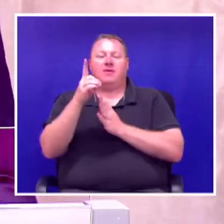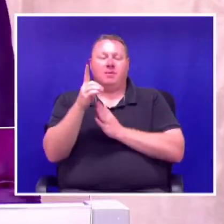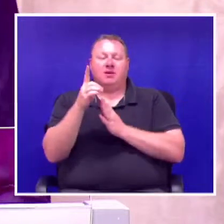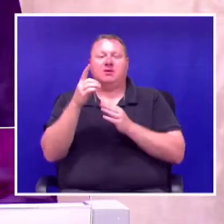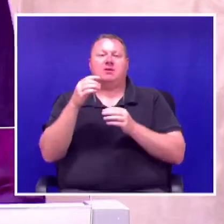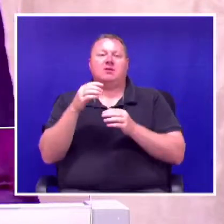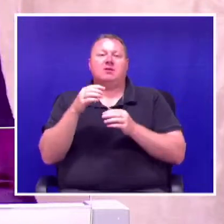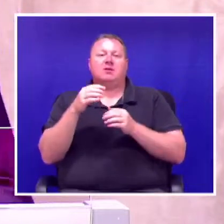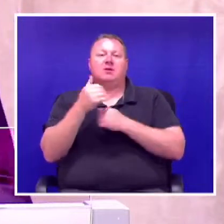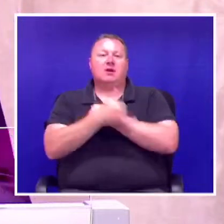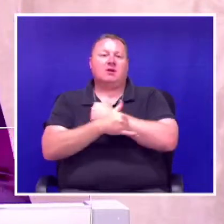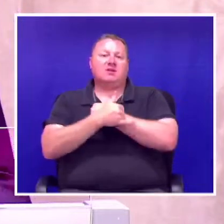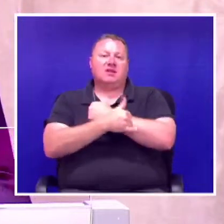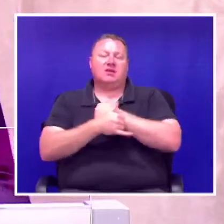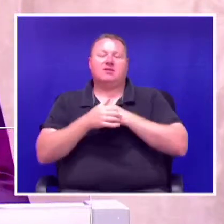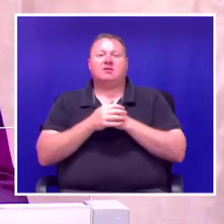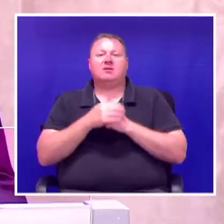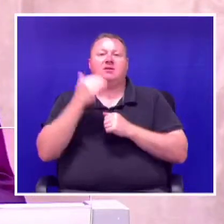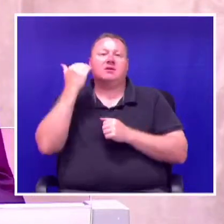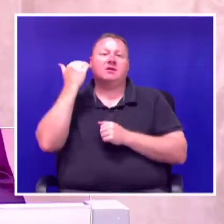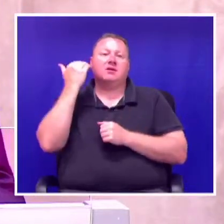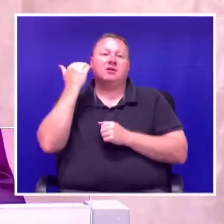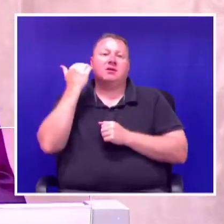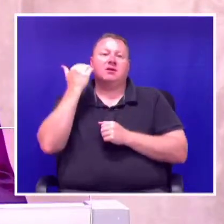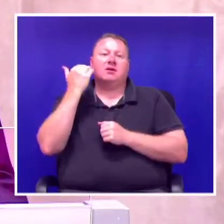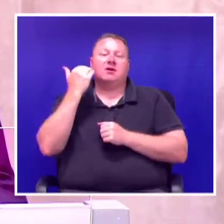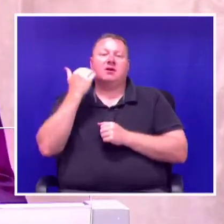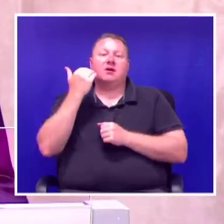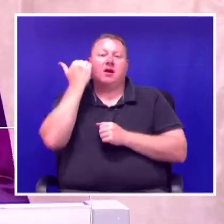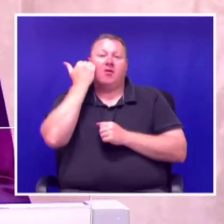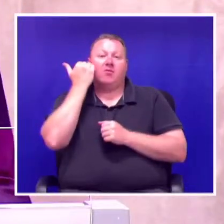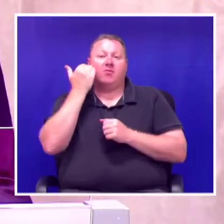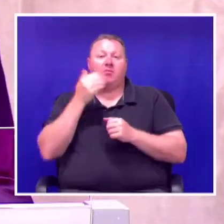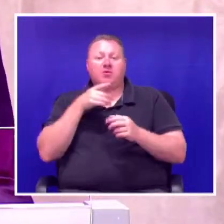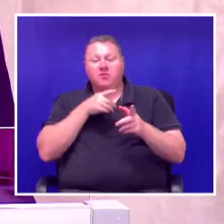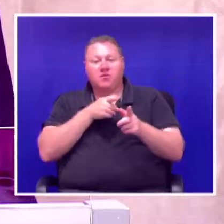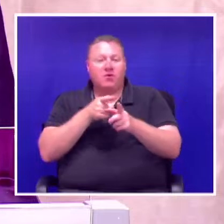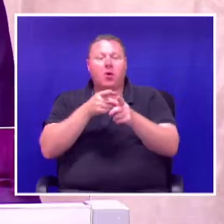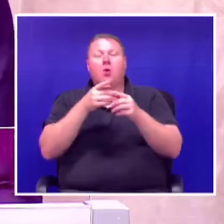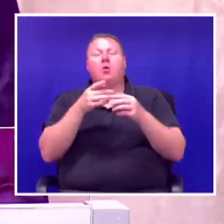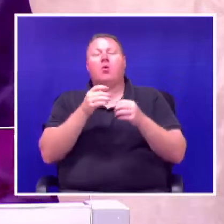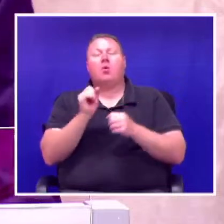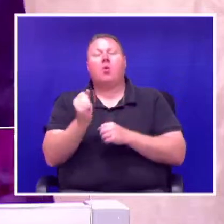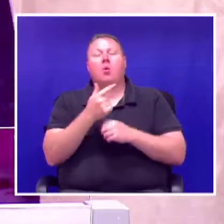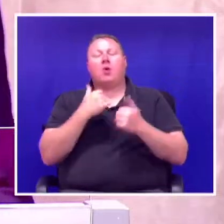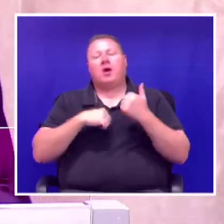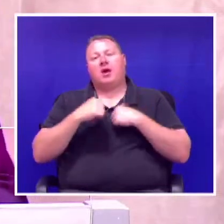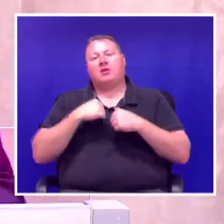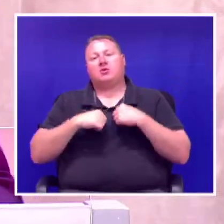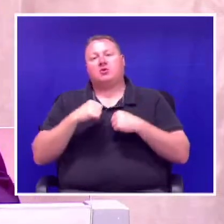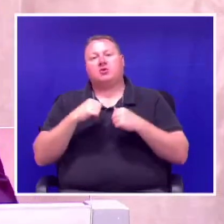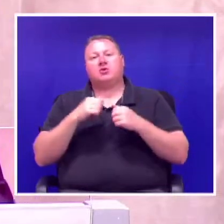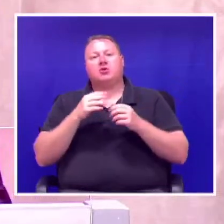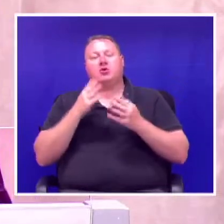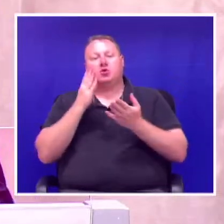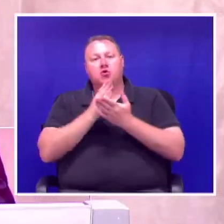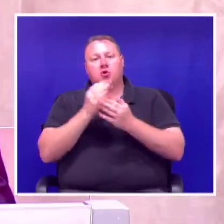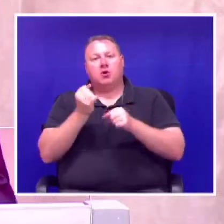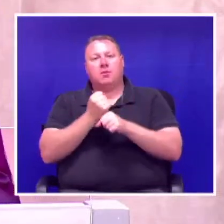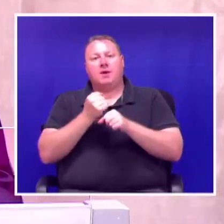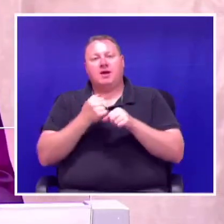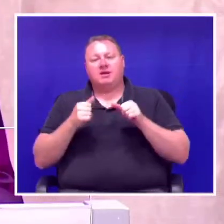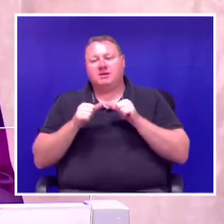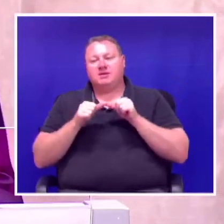state, government will pursue every action that will contribute to sustainable,